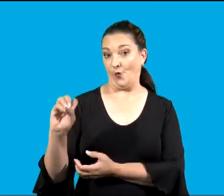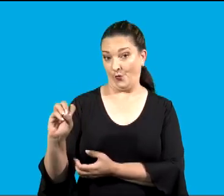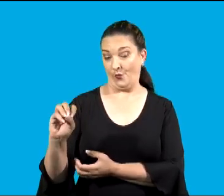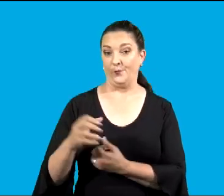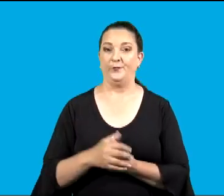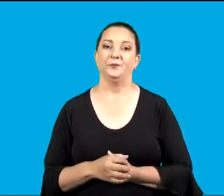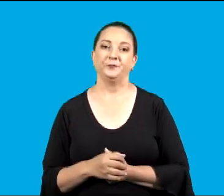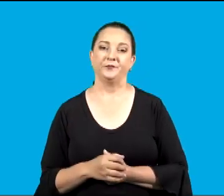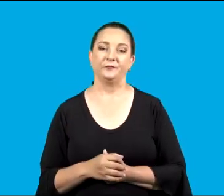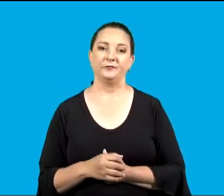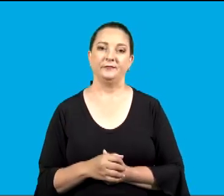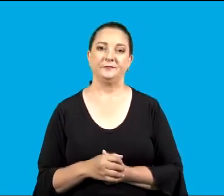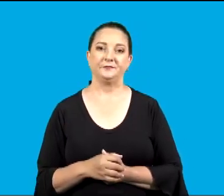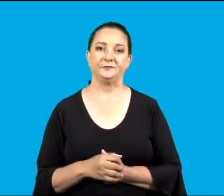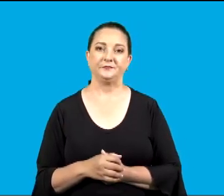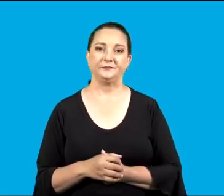513,040.